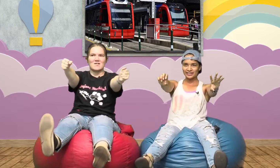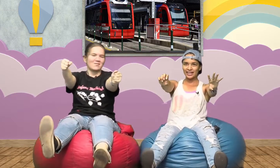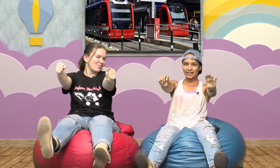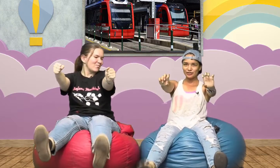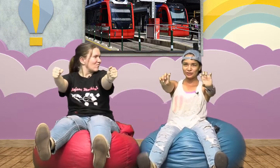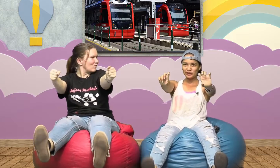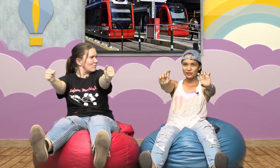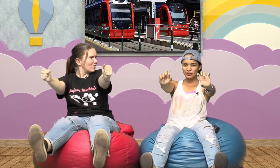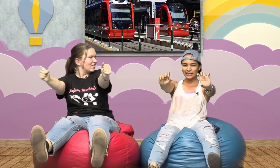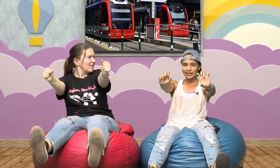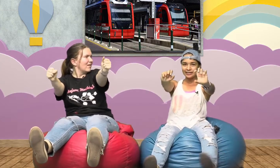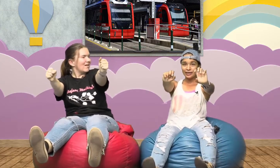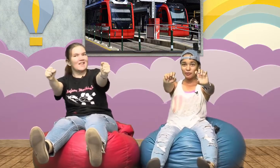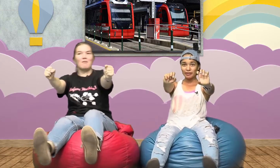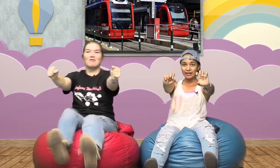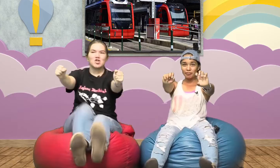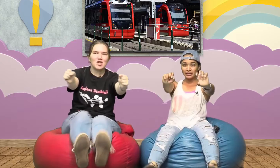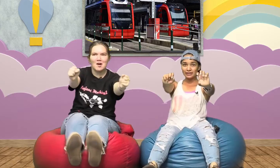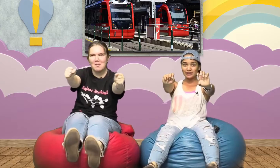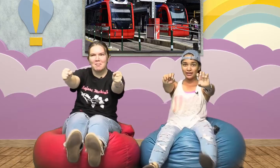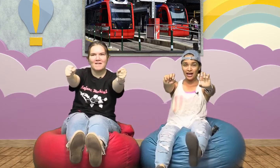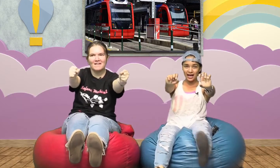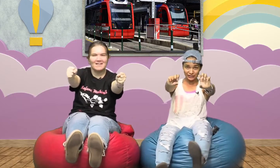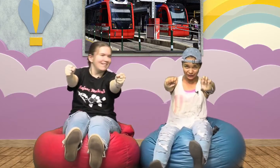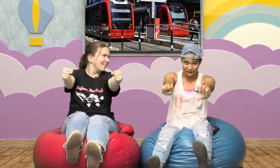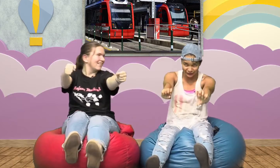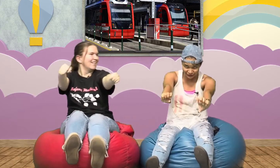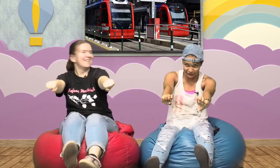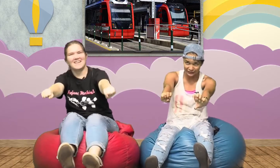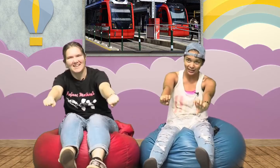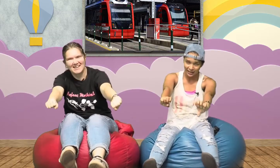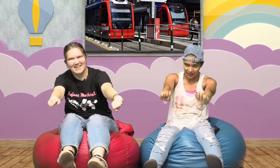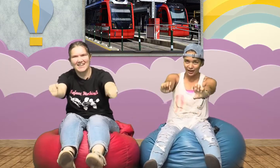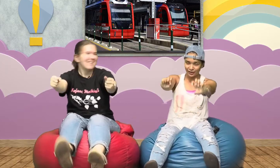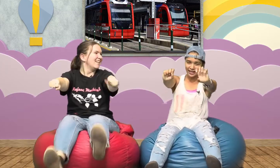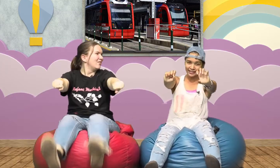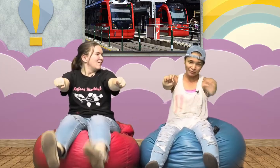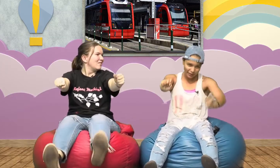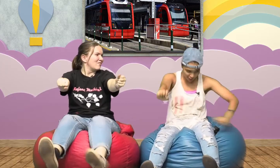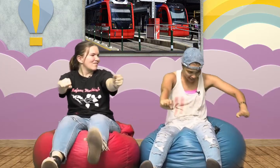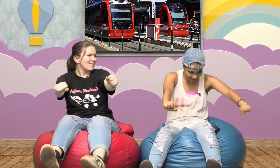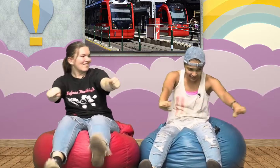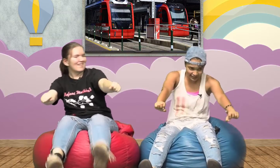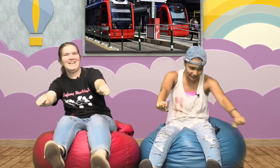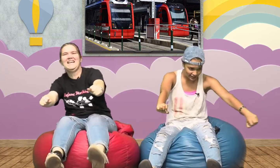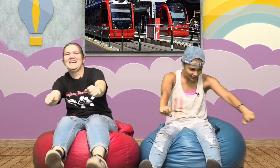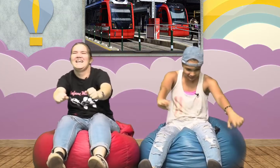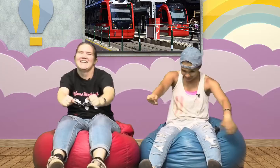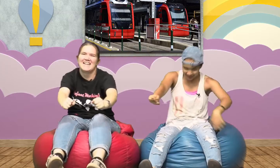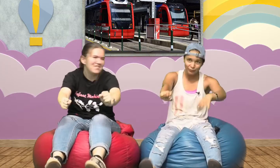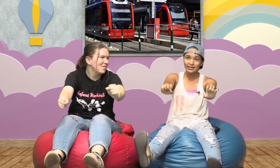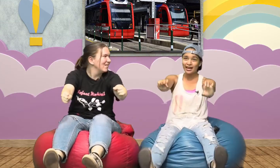And we accelerate. Chung, chung, chung. Then And then we brake have a to bit. stop. Okay, then we go back